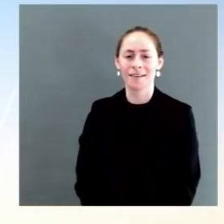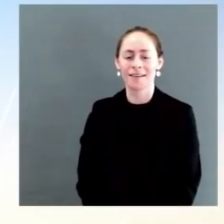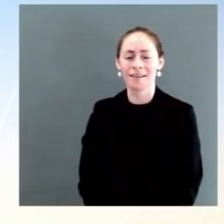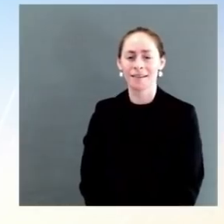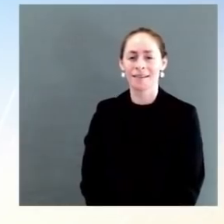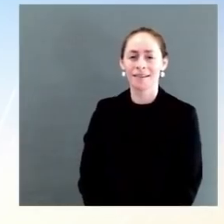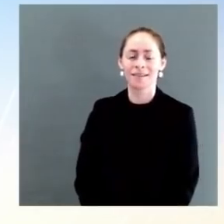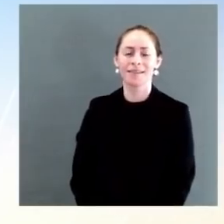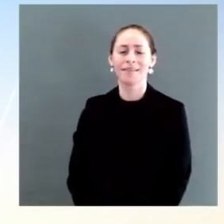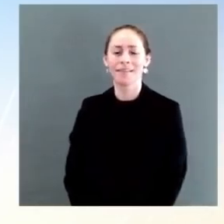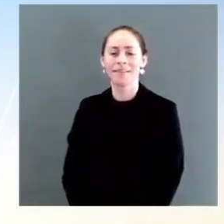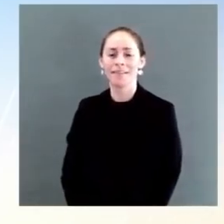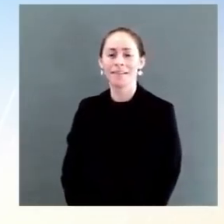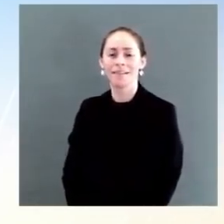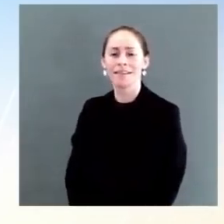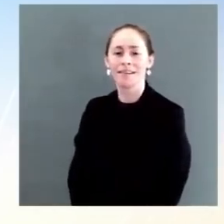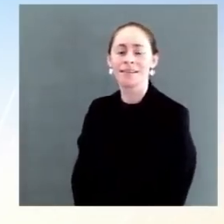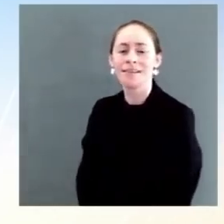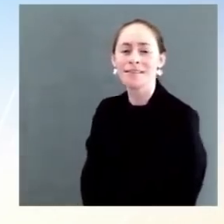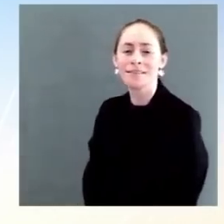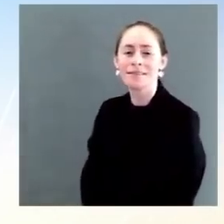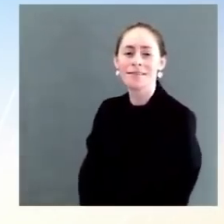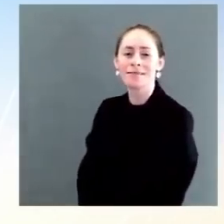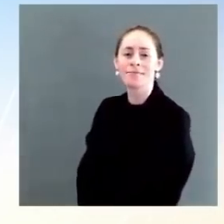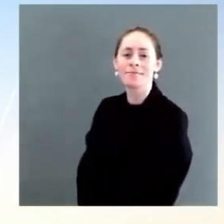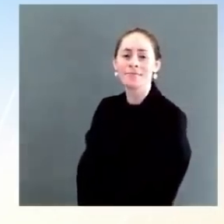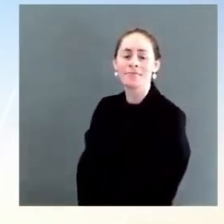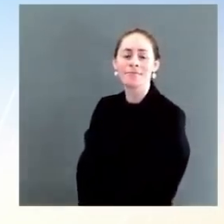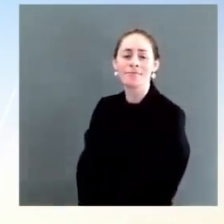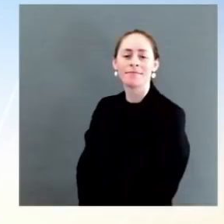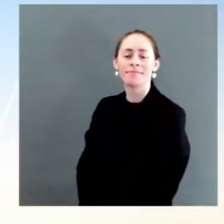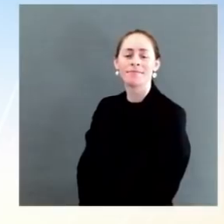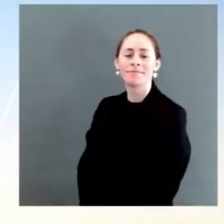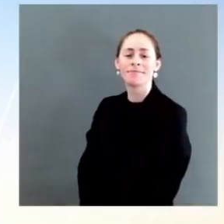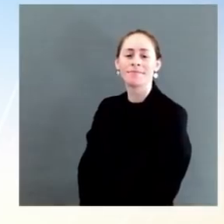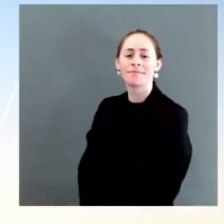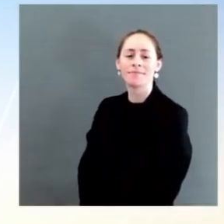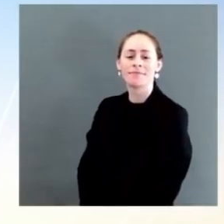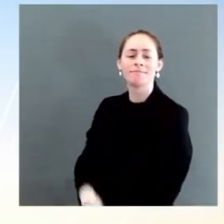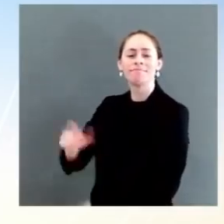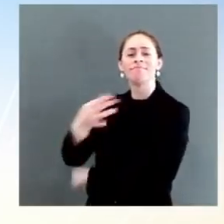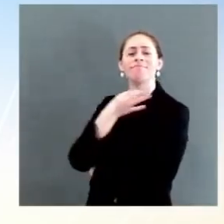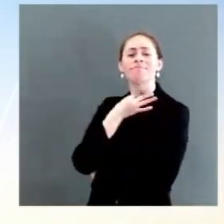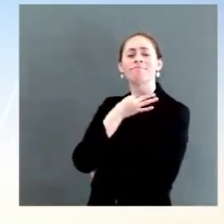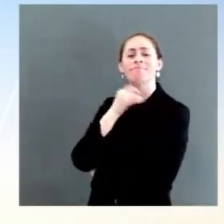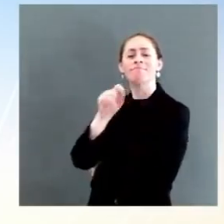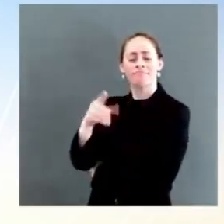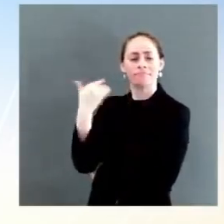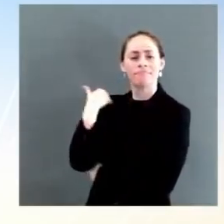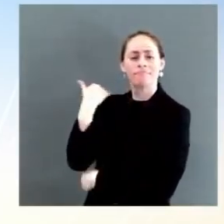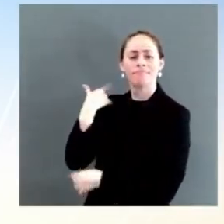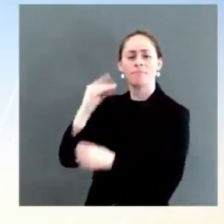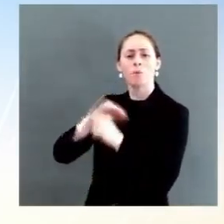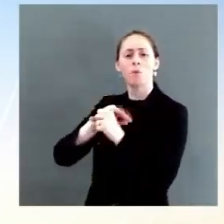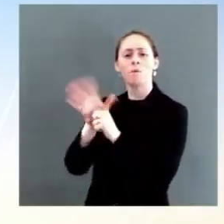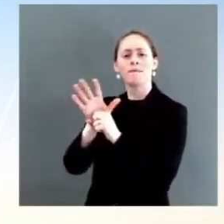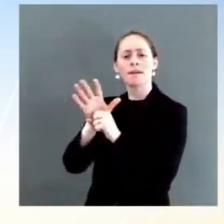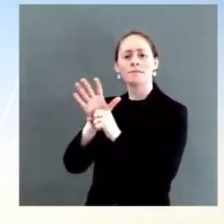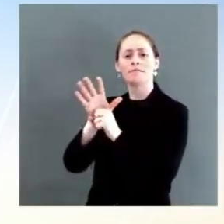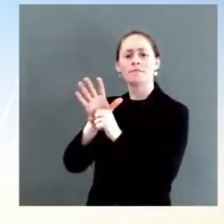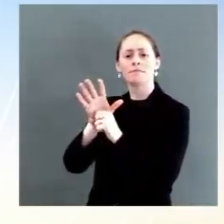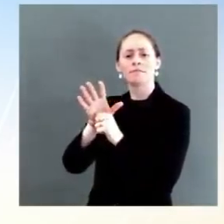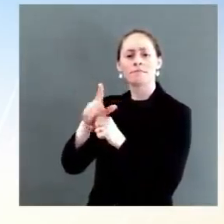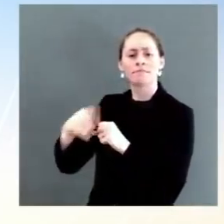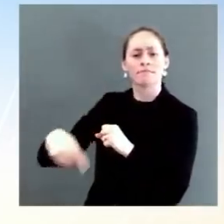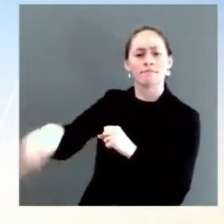members of the COVID response team being in touch with state and local public health officials, epidemiologists. Do you have an update on those communications? And